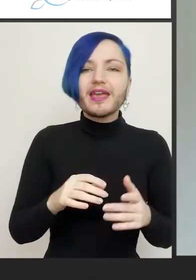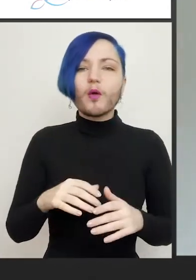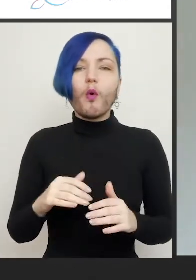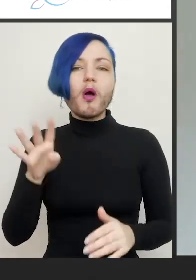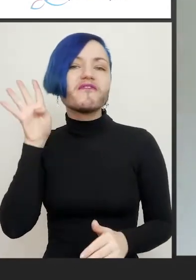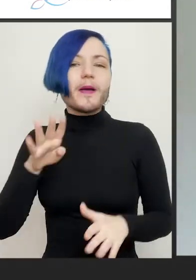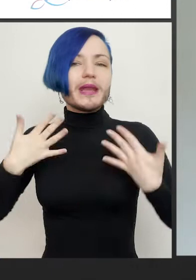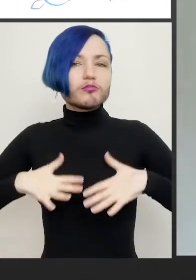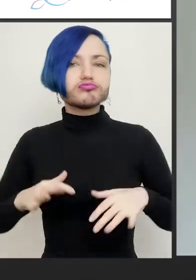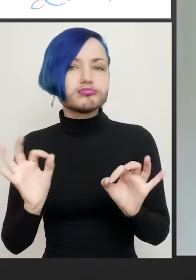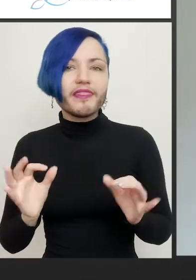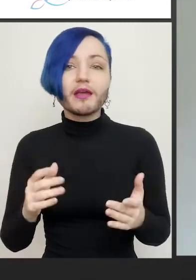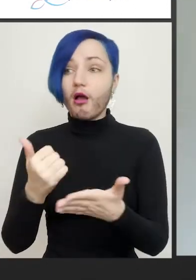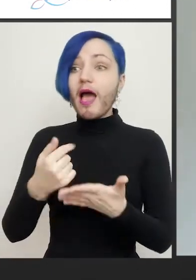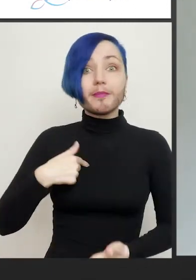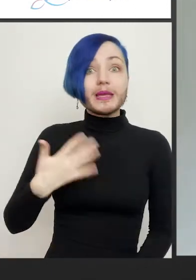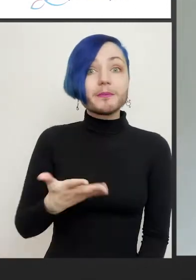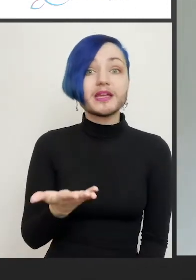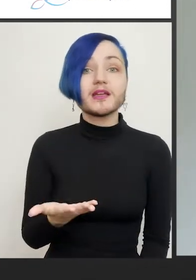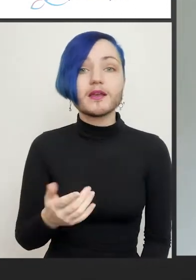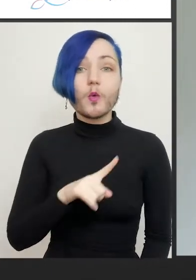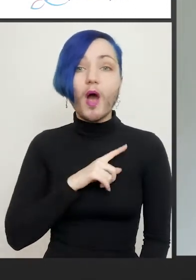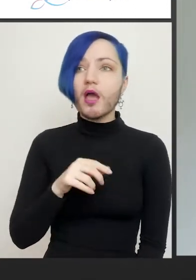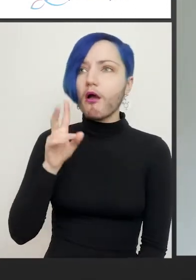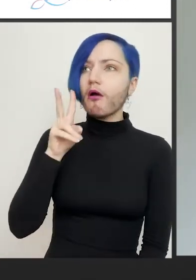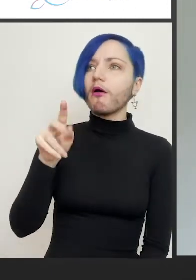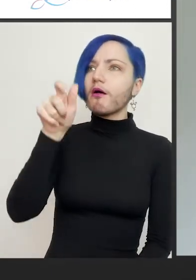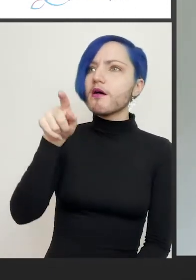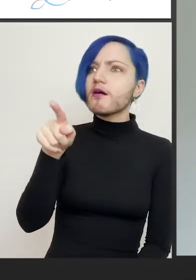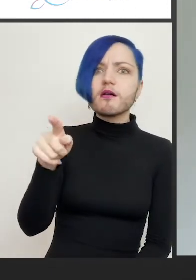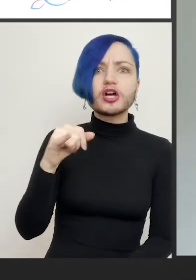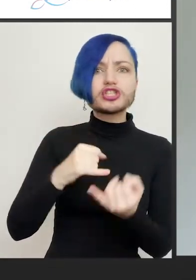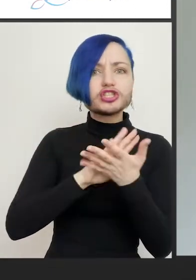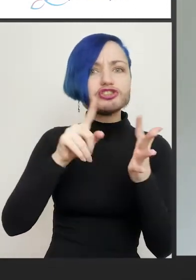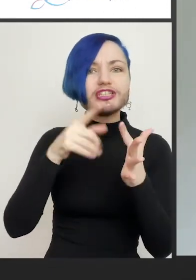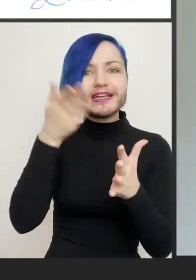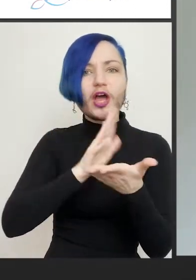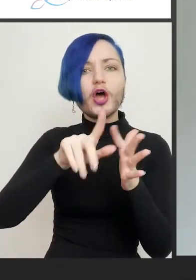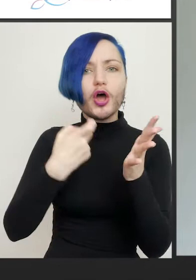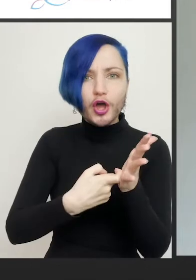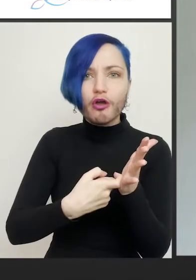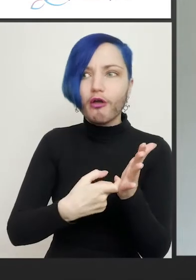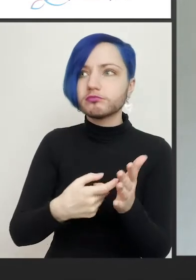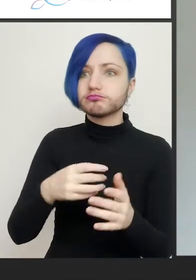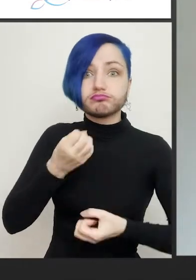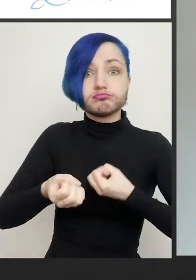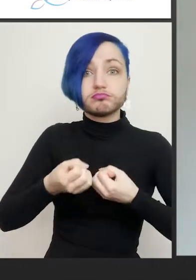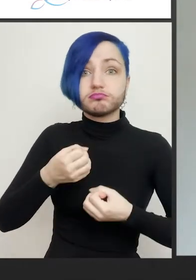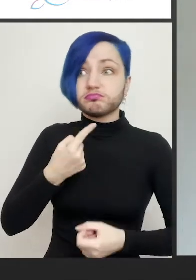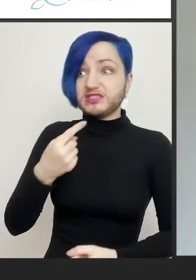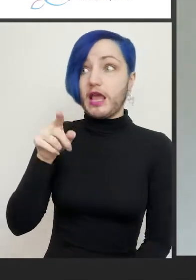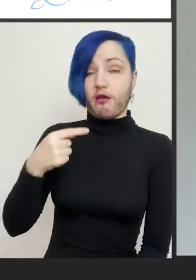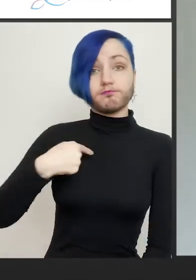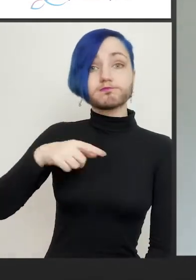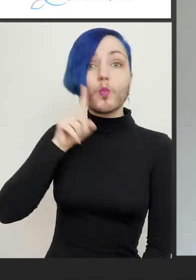and that really helped me too, because it was like, well, here's someone who's using she, her pronouns, calling themselves a woman, but actually is quite gender non-conforming,